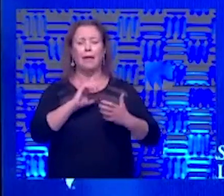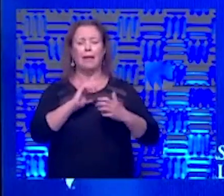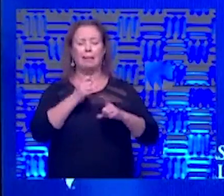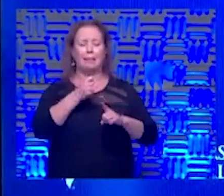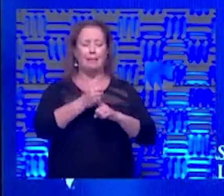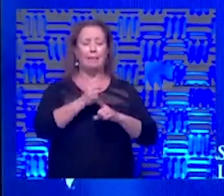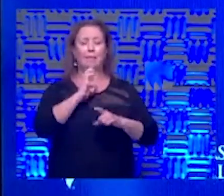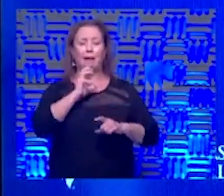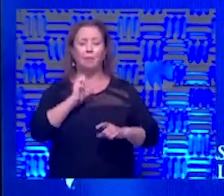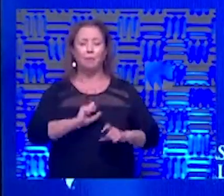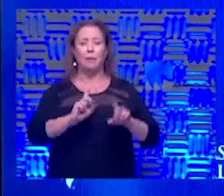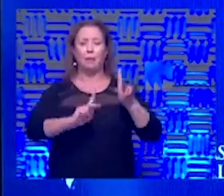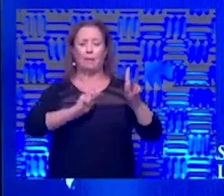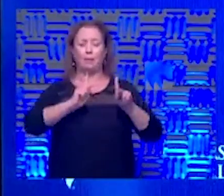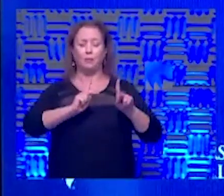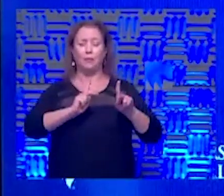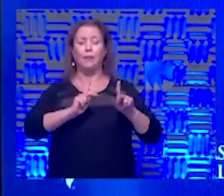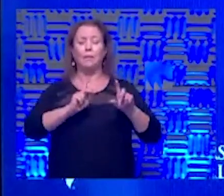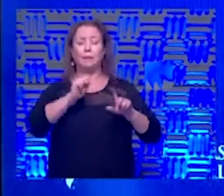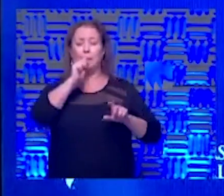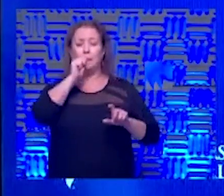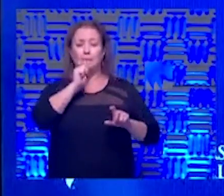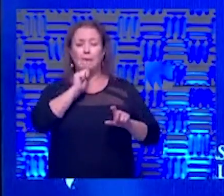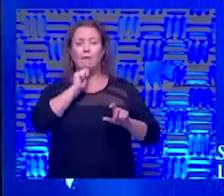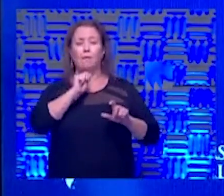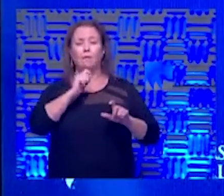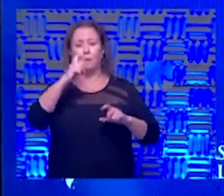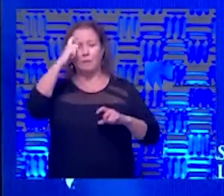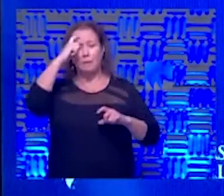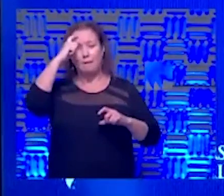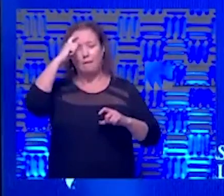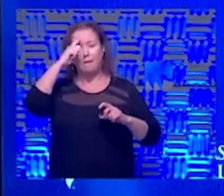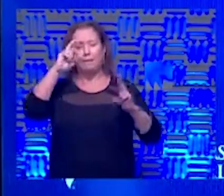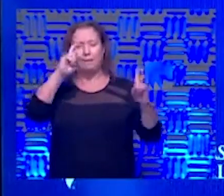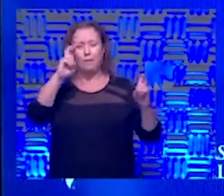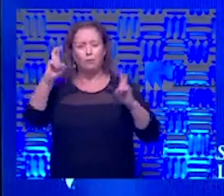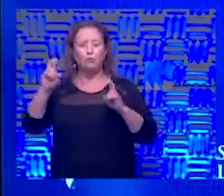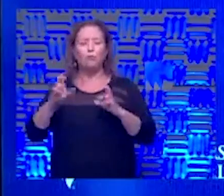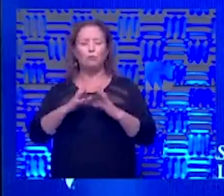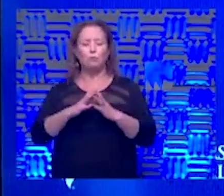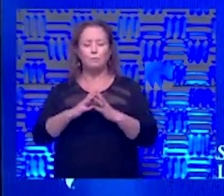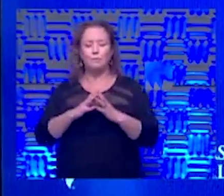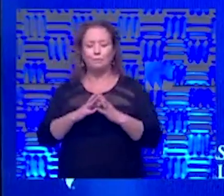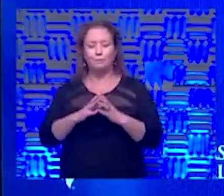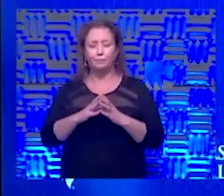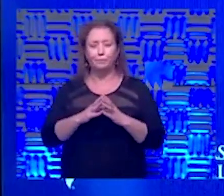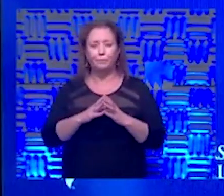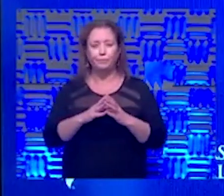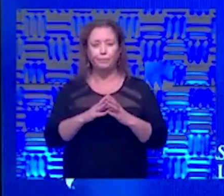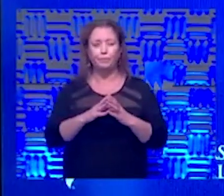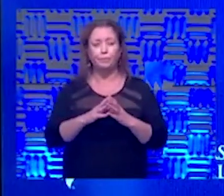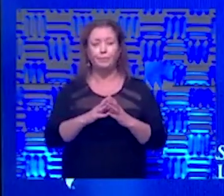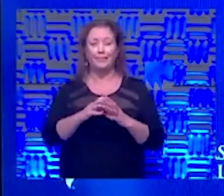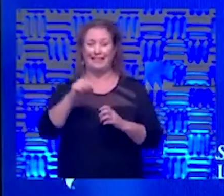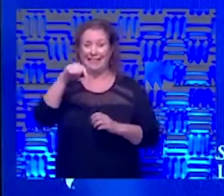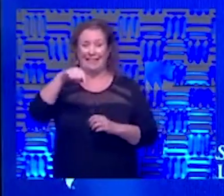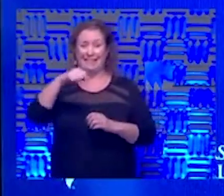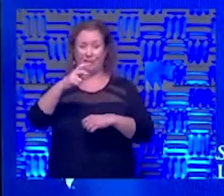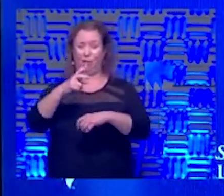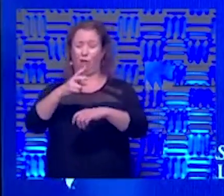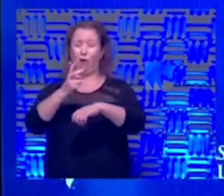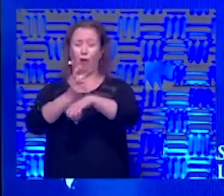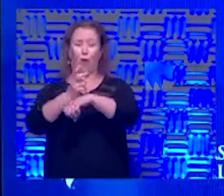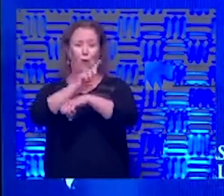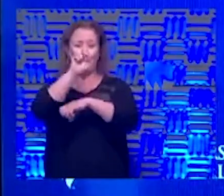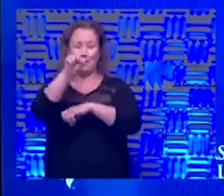and those who may suffer from some cognitive issues and some loss. These are hard questions.